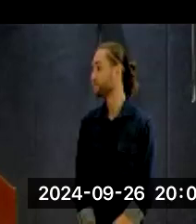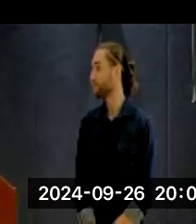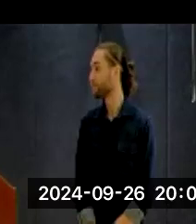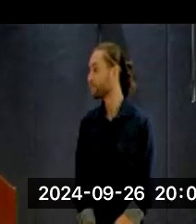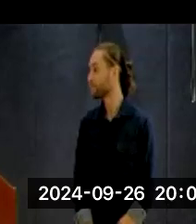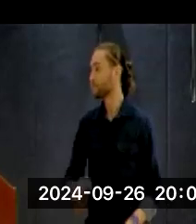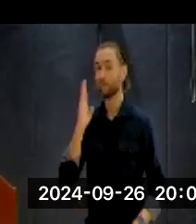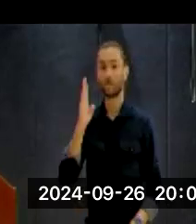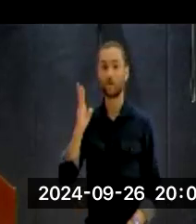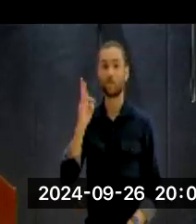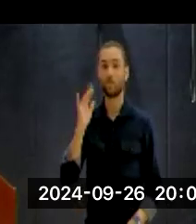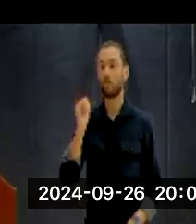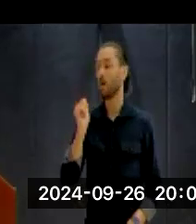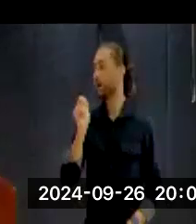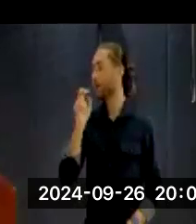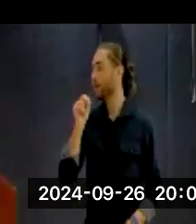Okay, Brian.